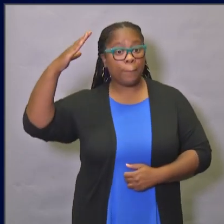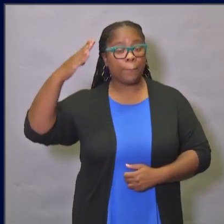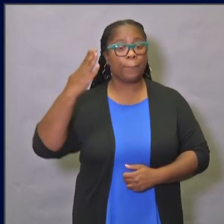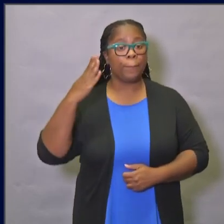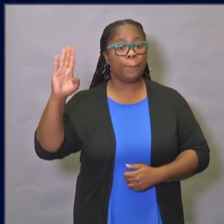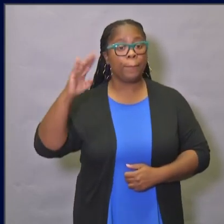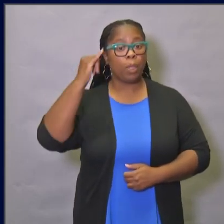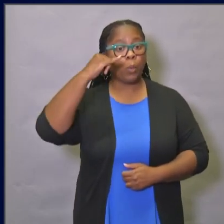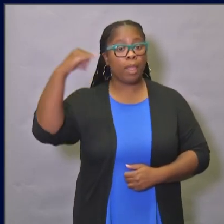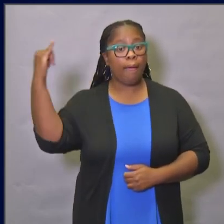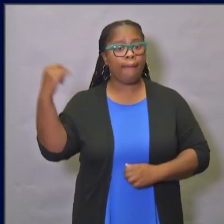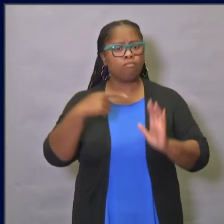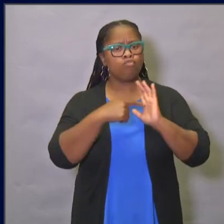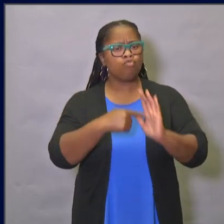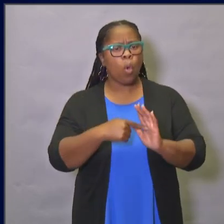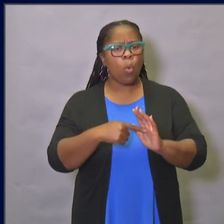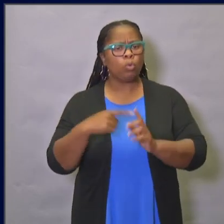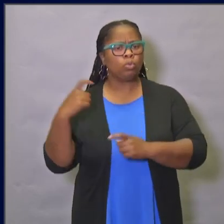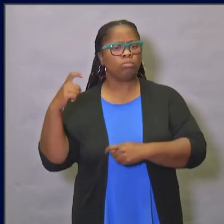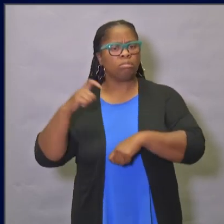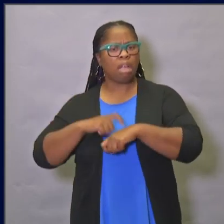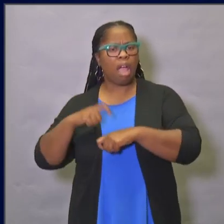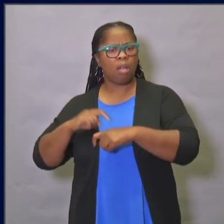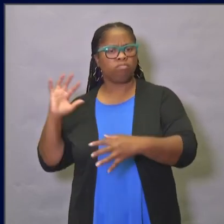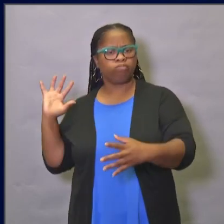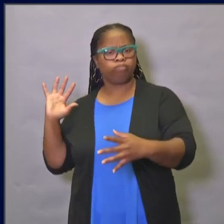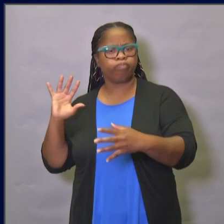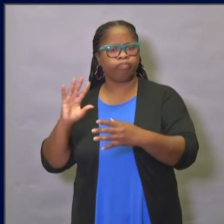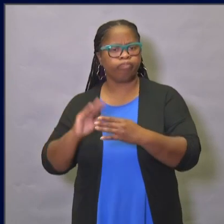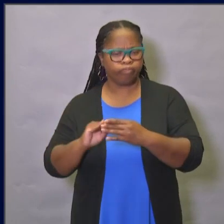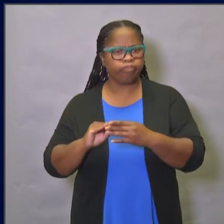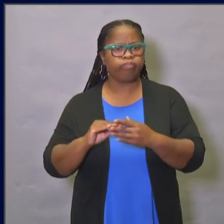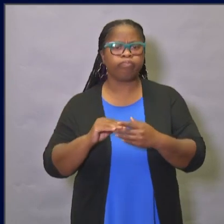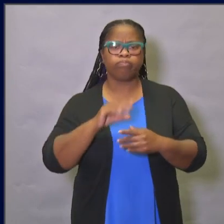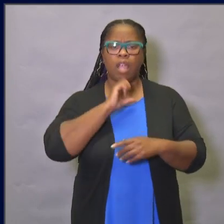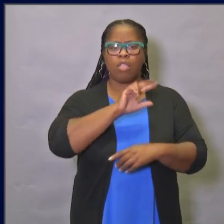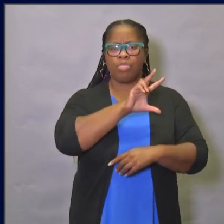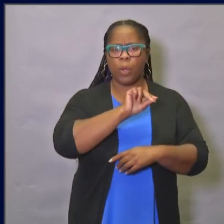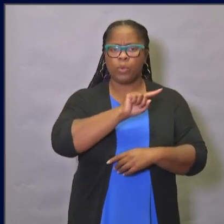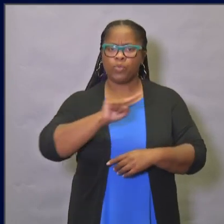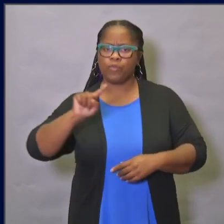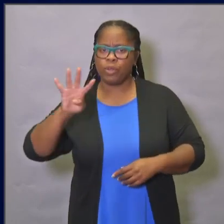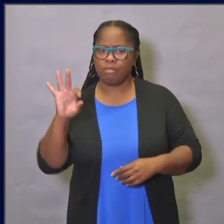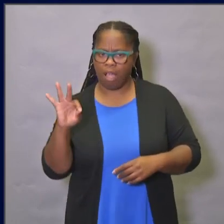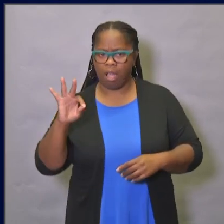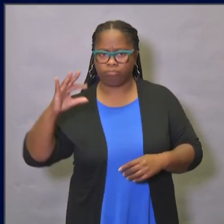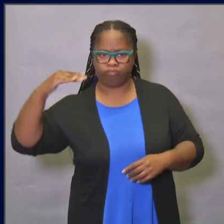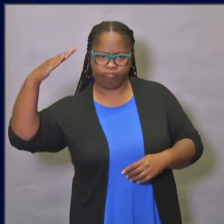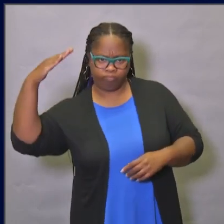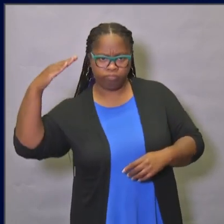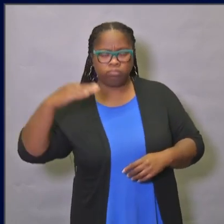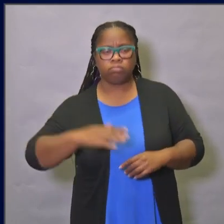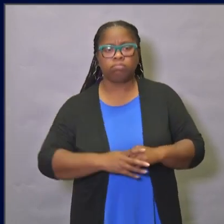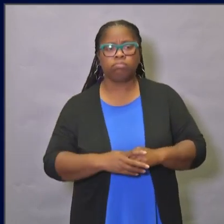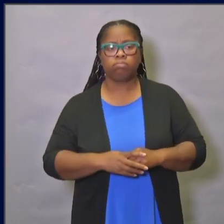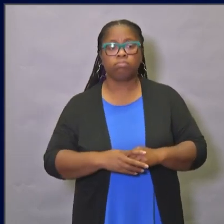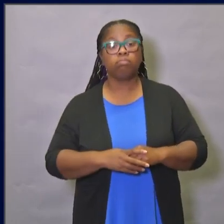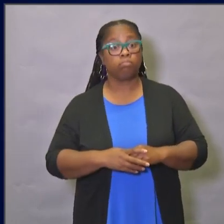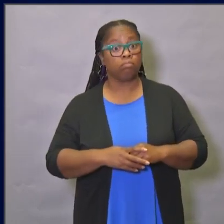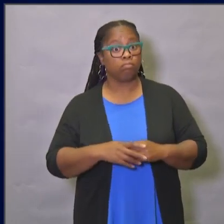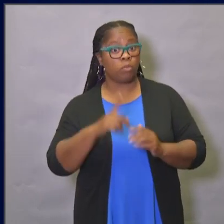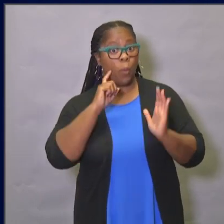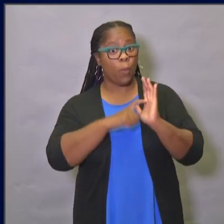graph shows cases over time among people who are ages 30 to 49. And while the numbers are down